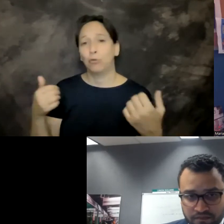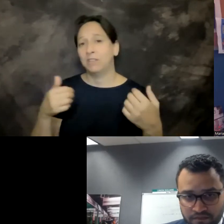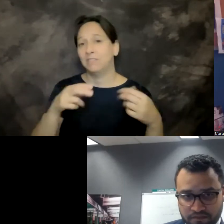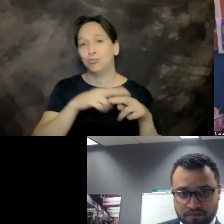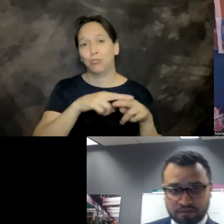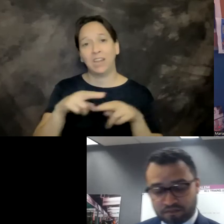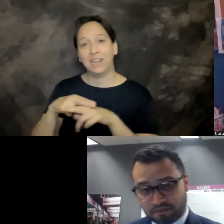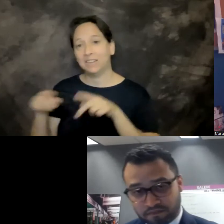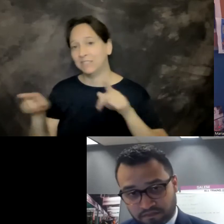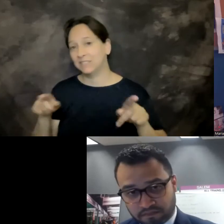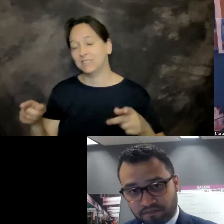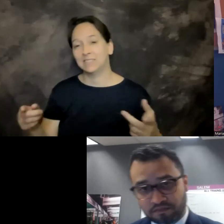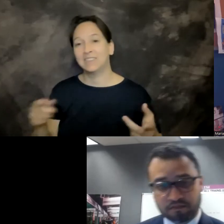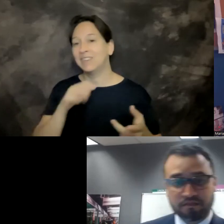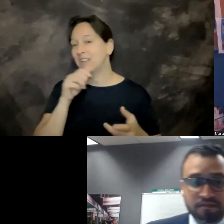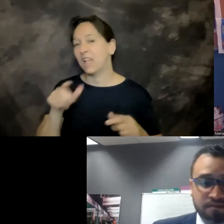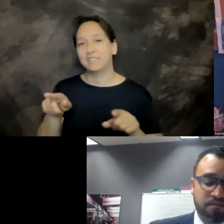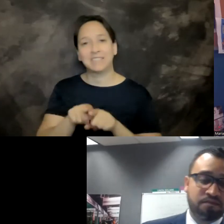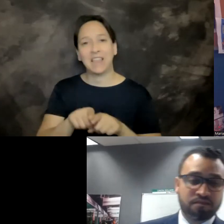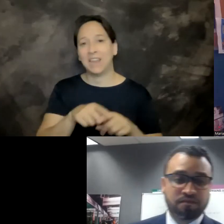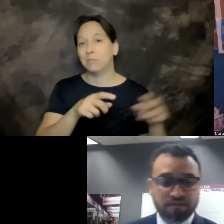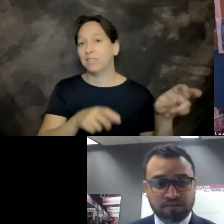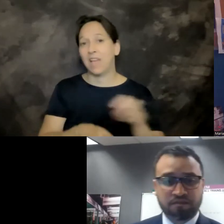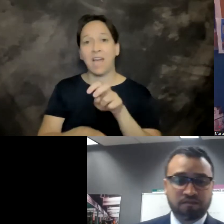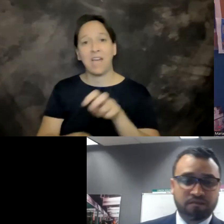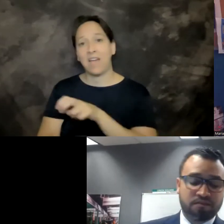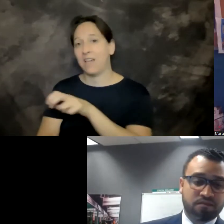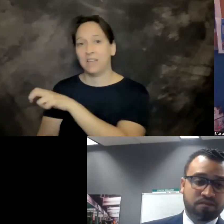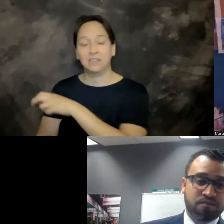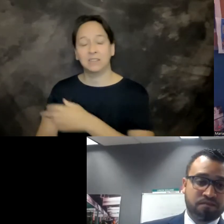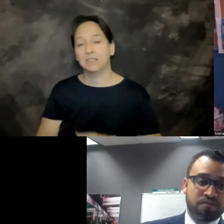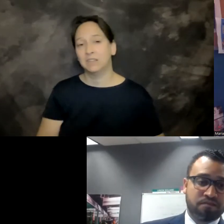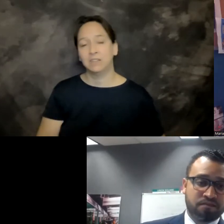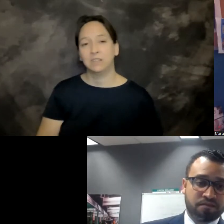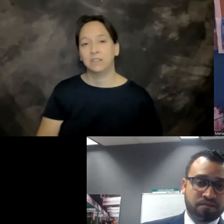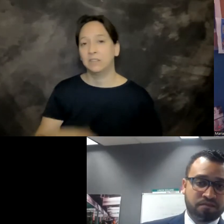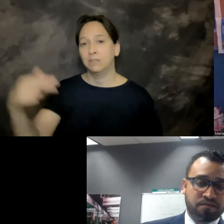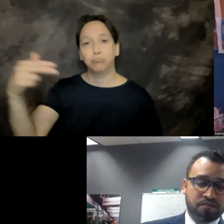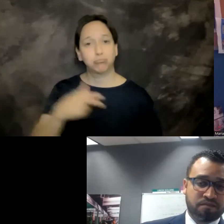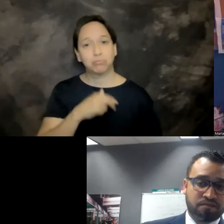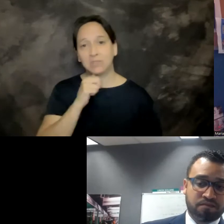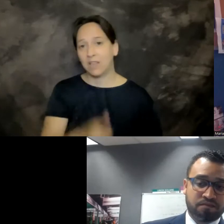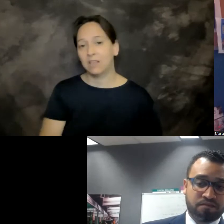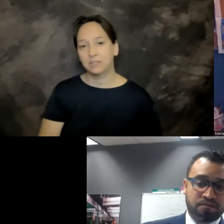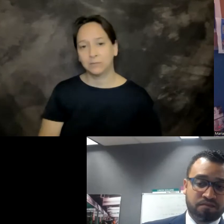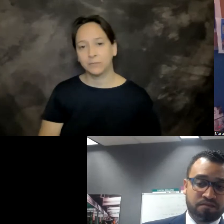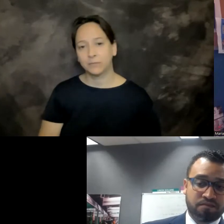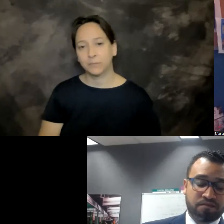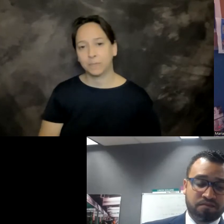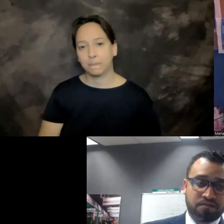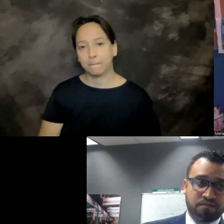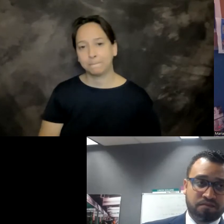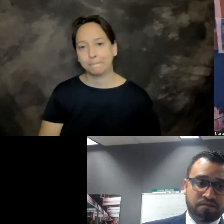not talking about the same transit lines or the same fairways through. So I just,